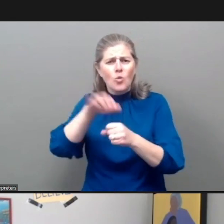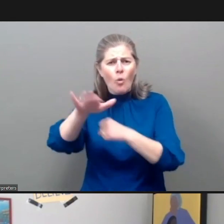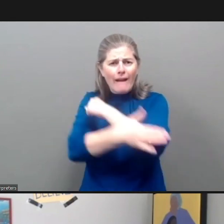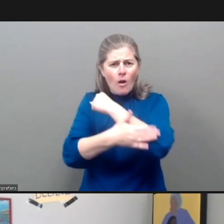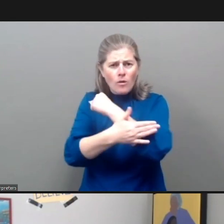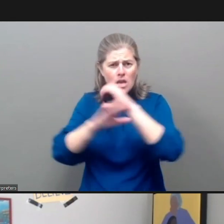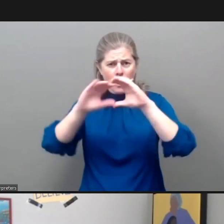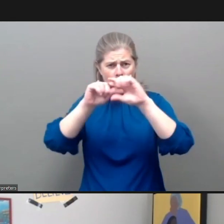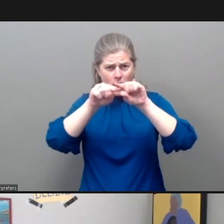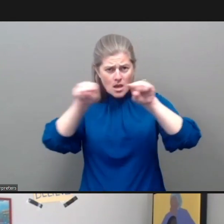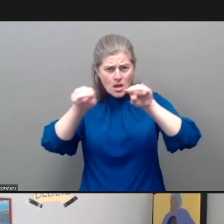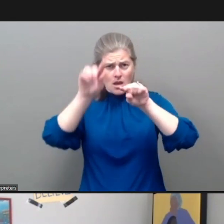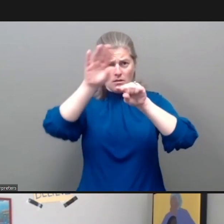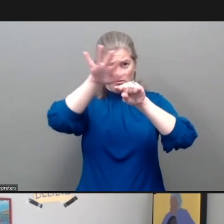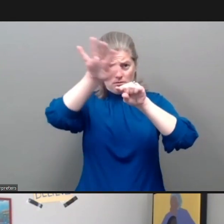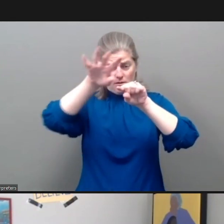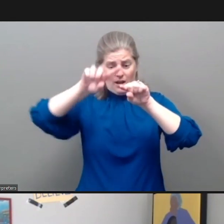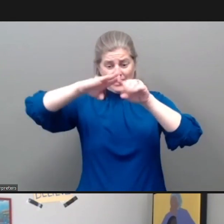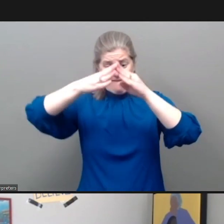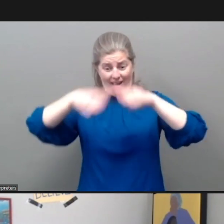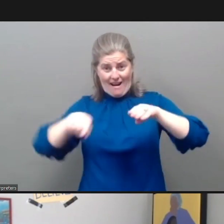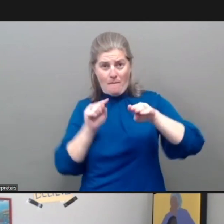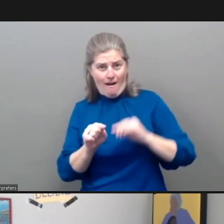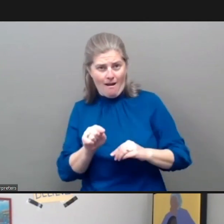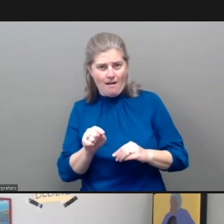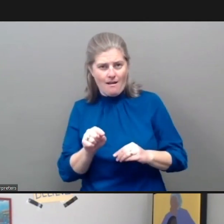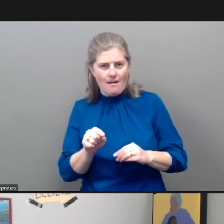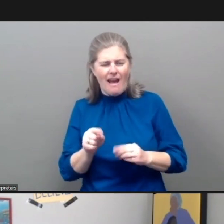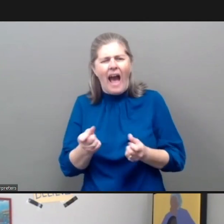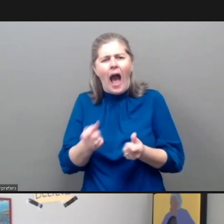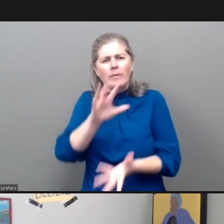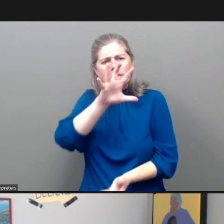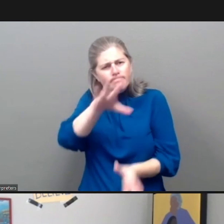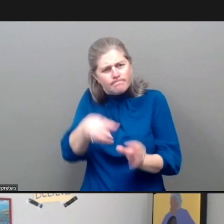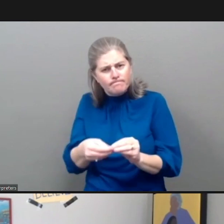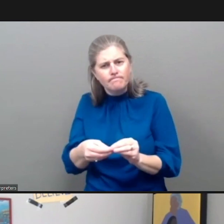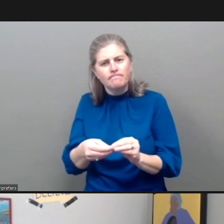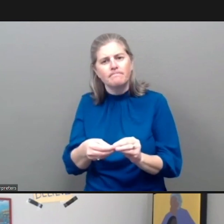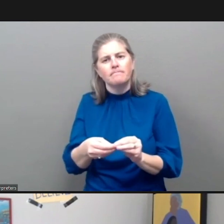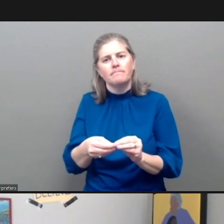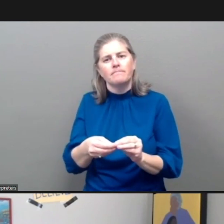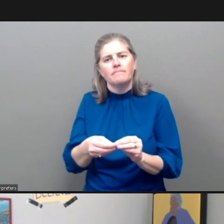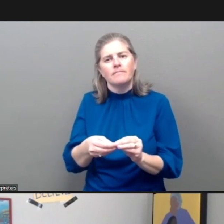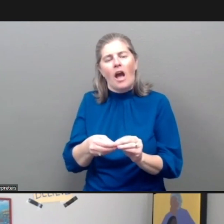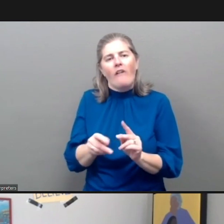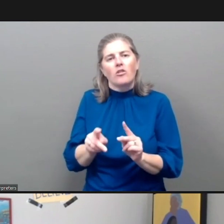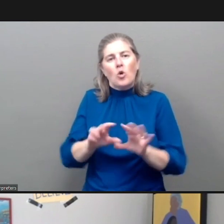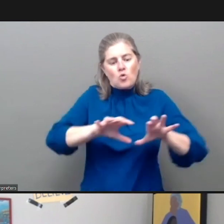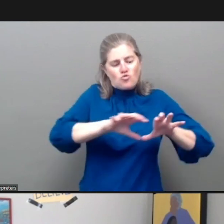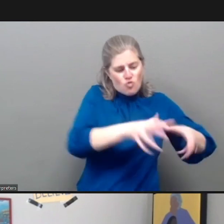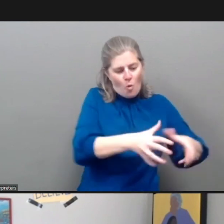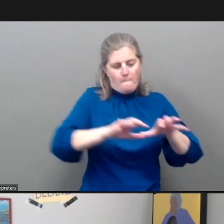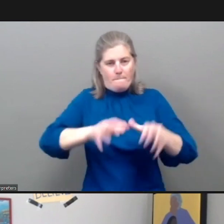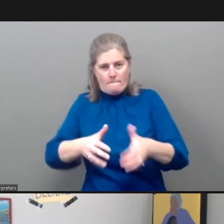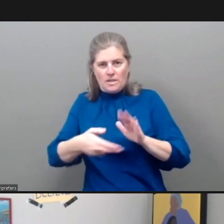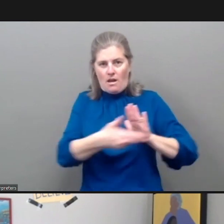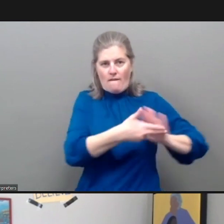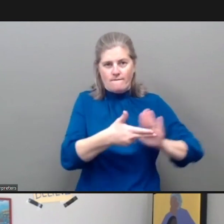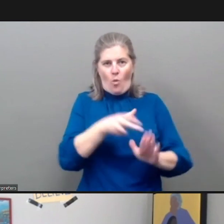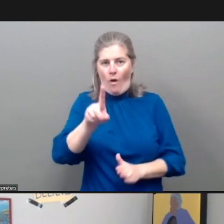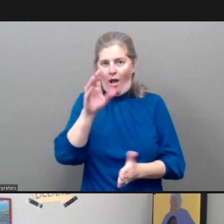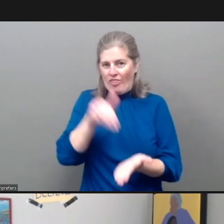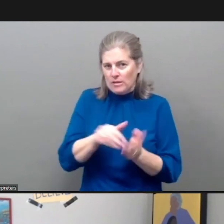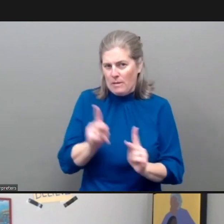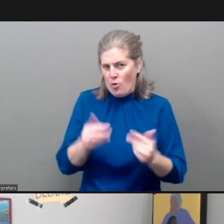just divide that by the number of 100,000s you've got.